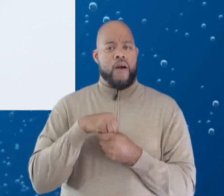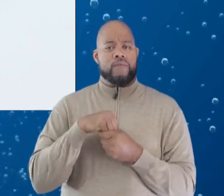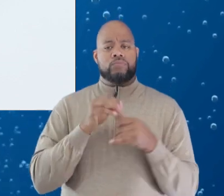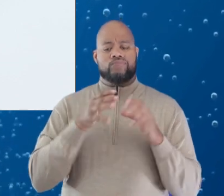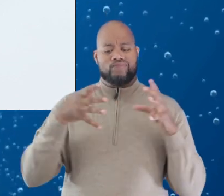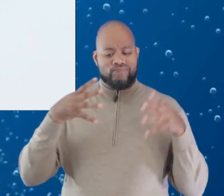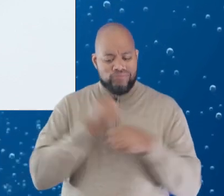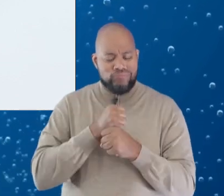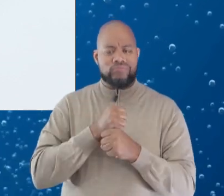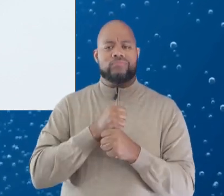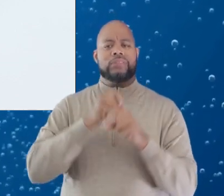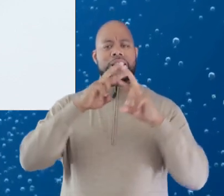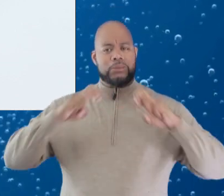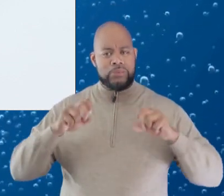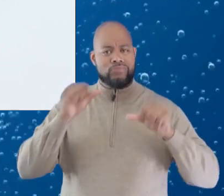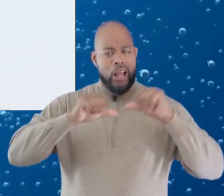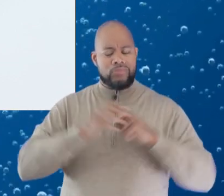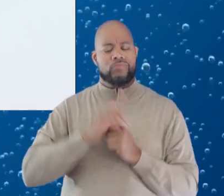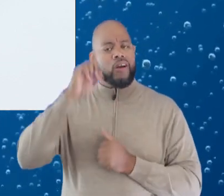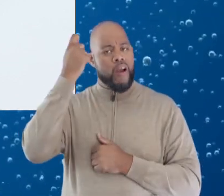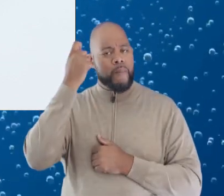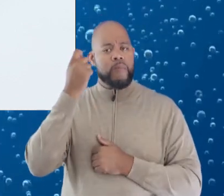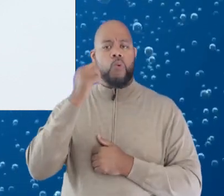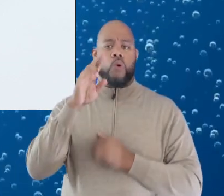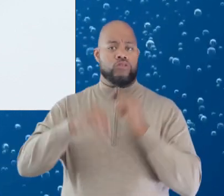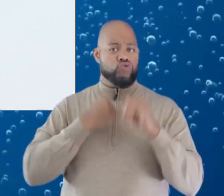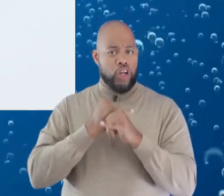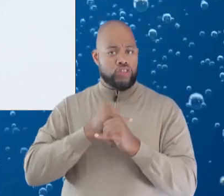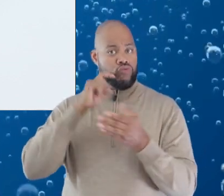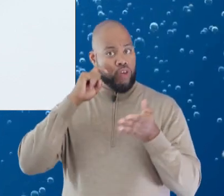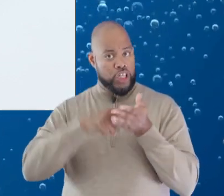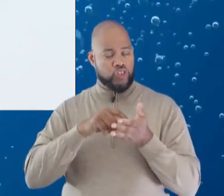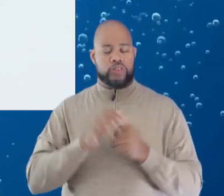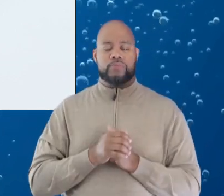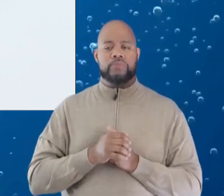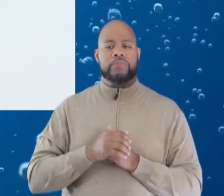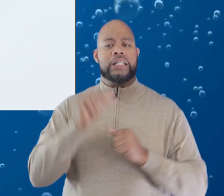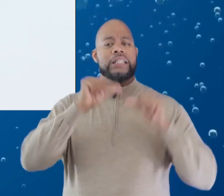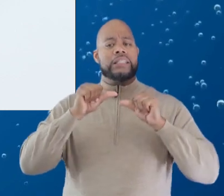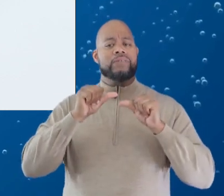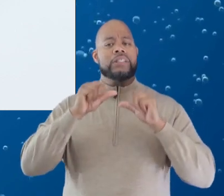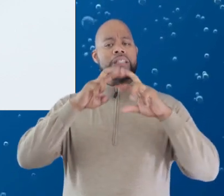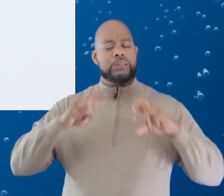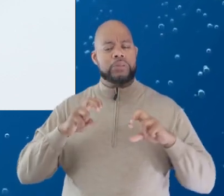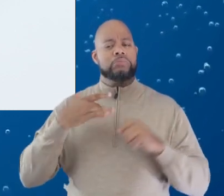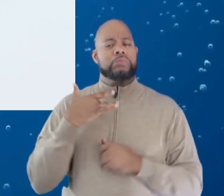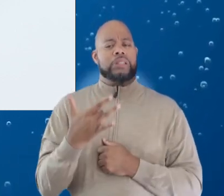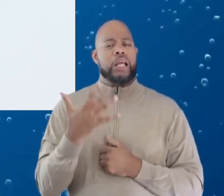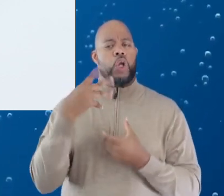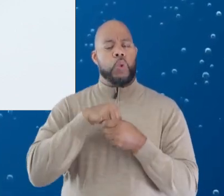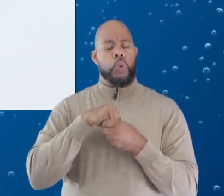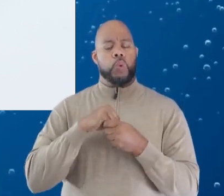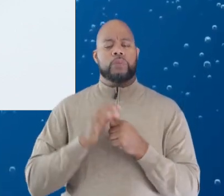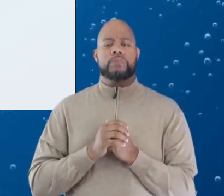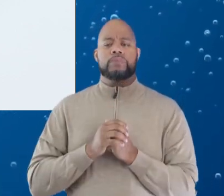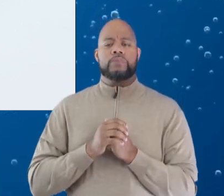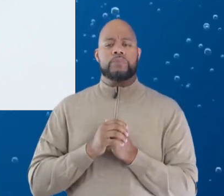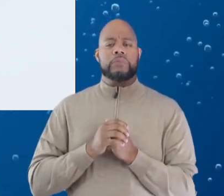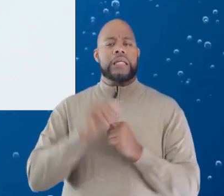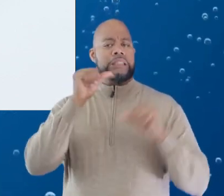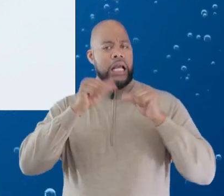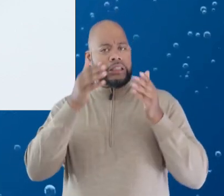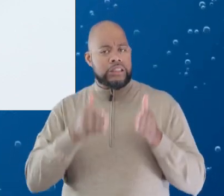involves combination of scientific assessments, government, or international recognition. Scientific assessments usually